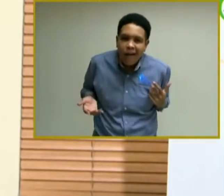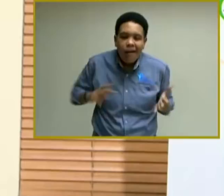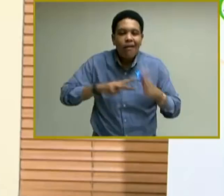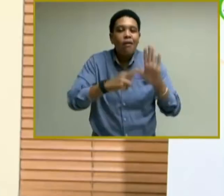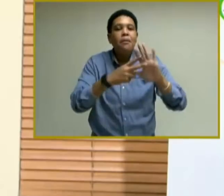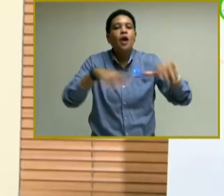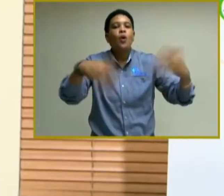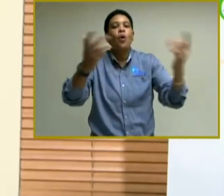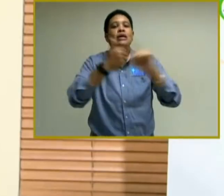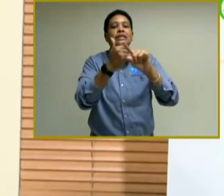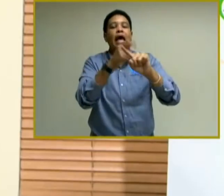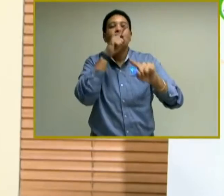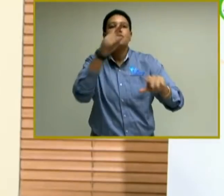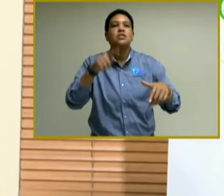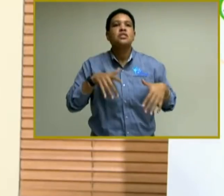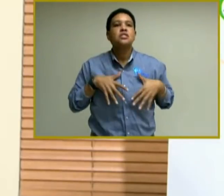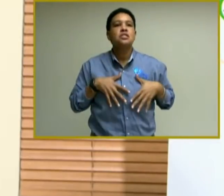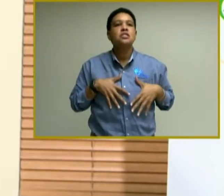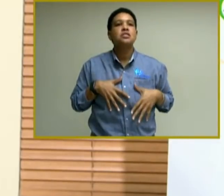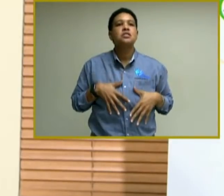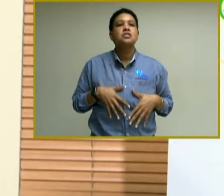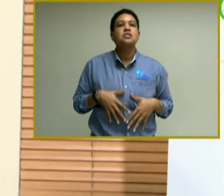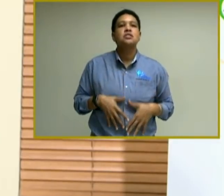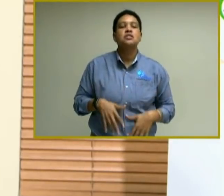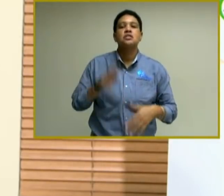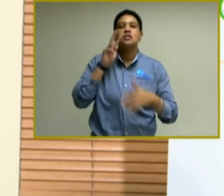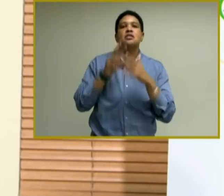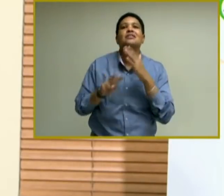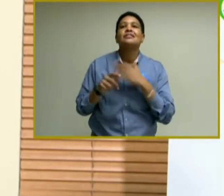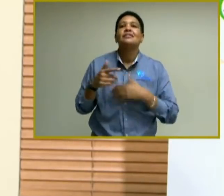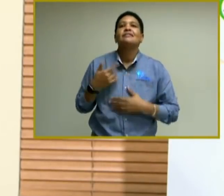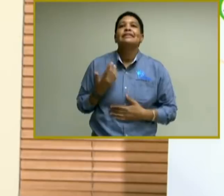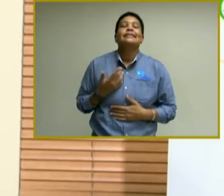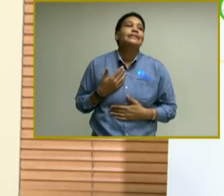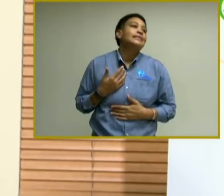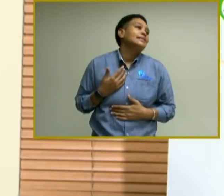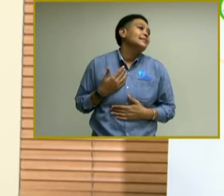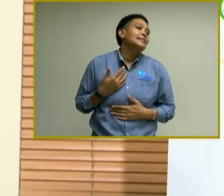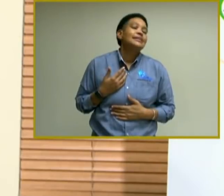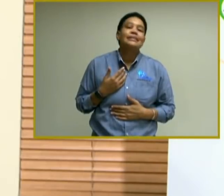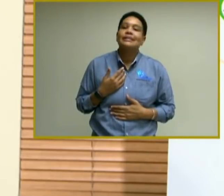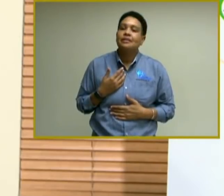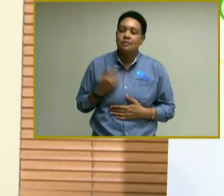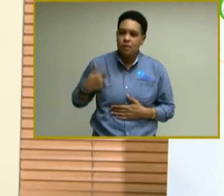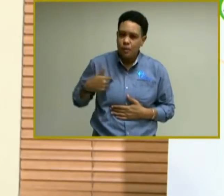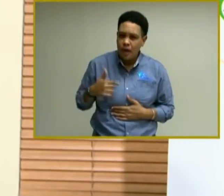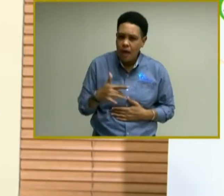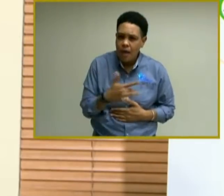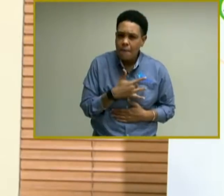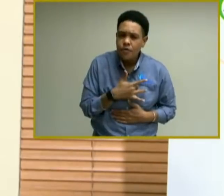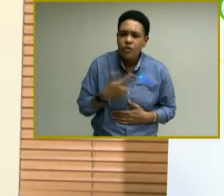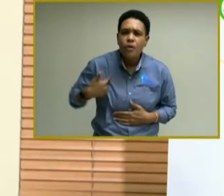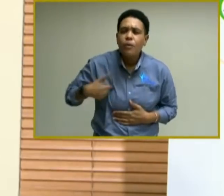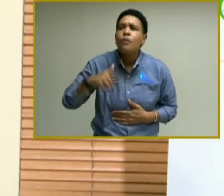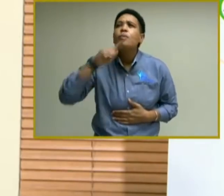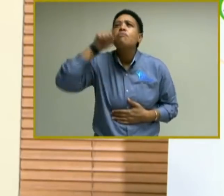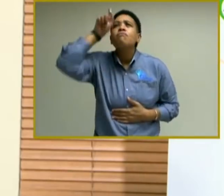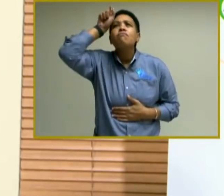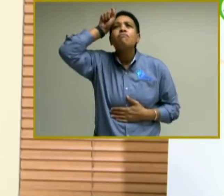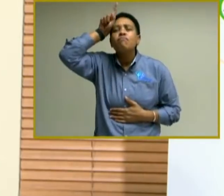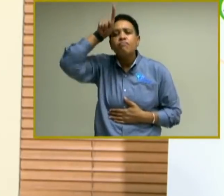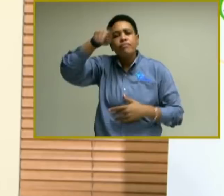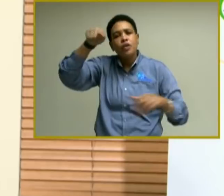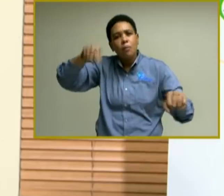somewhat of a depressing forecast given what we're accustomed to. And we appreciate that, and we understand the